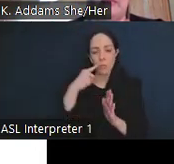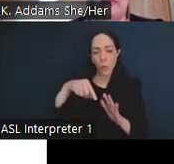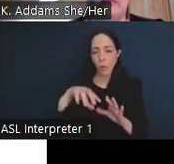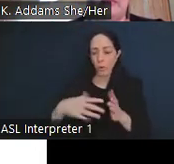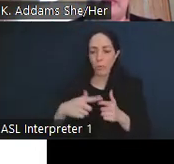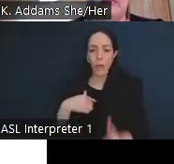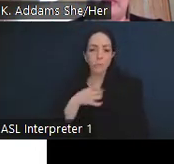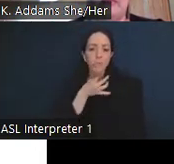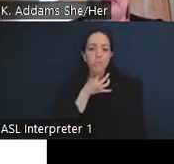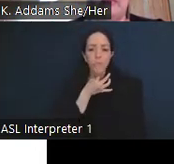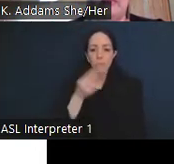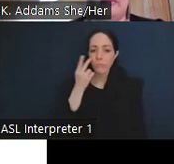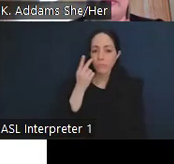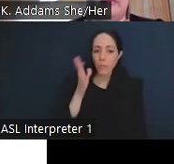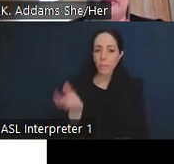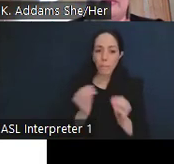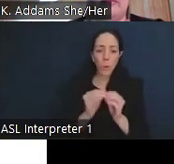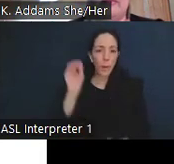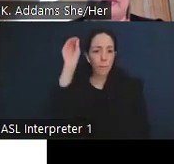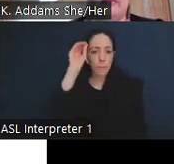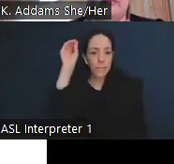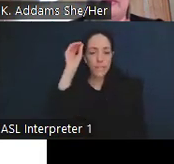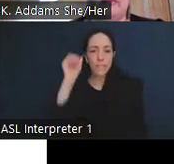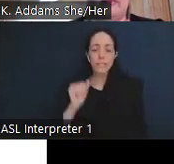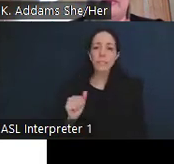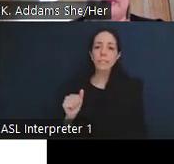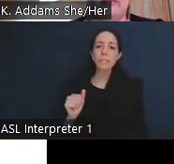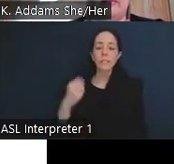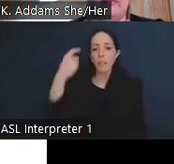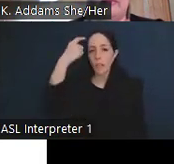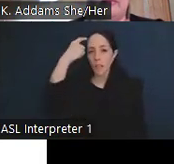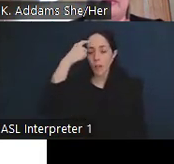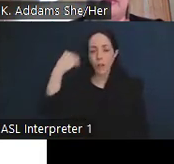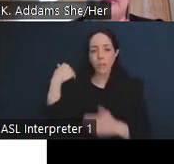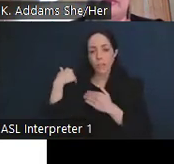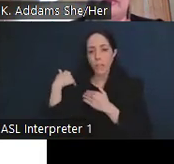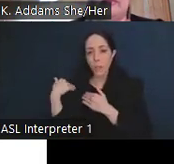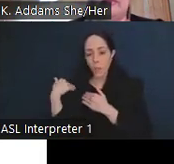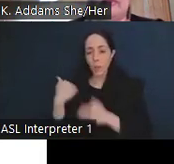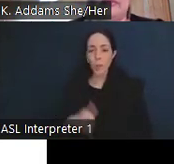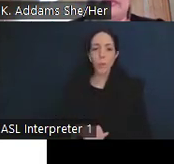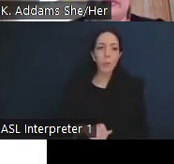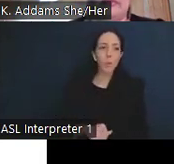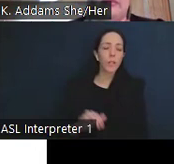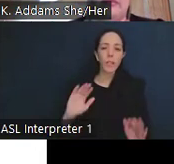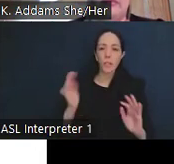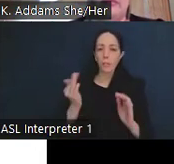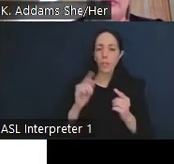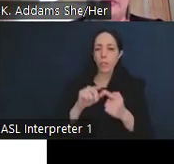to hear more opinions on the idea of cognitive load versus exact minutes.